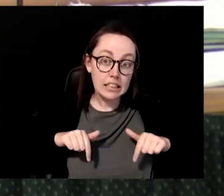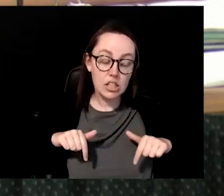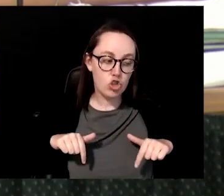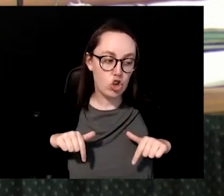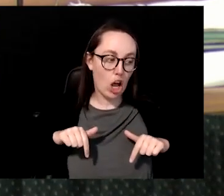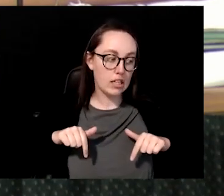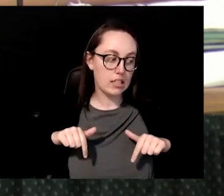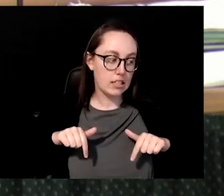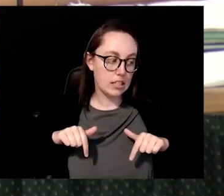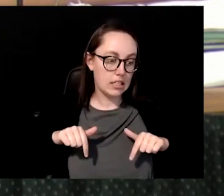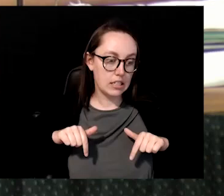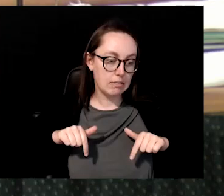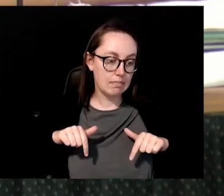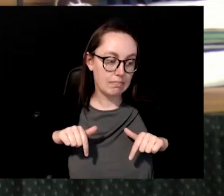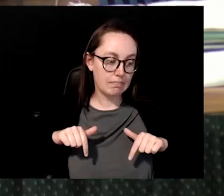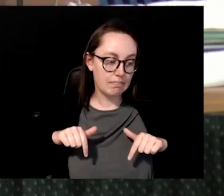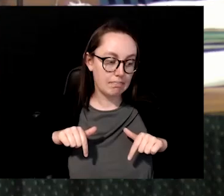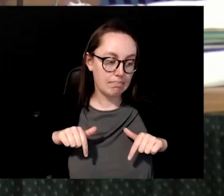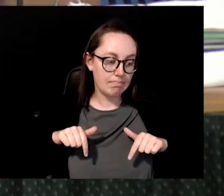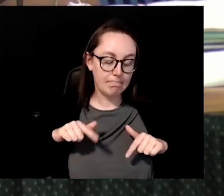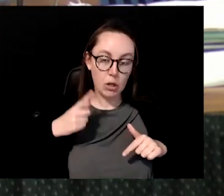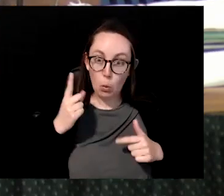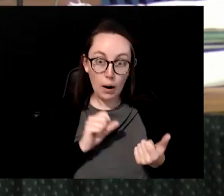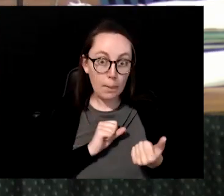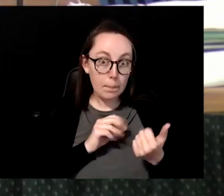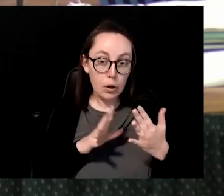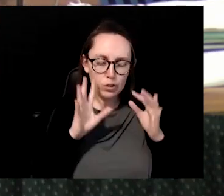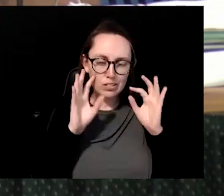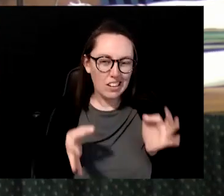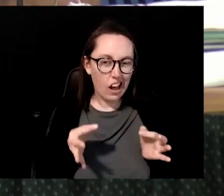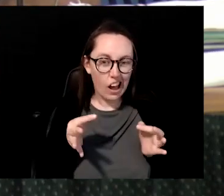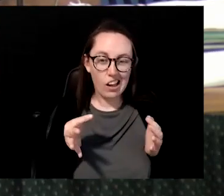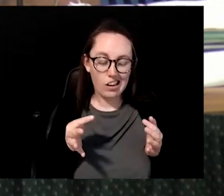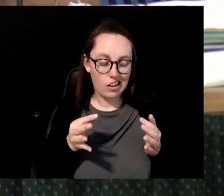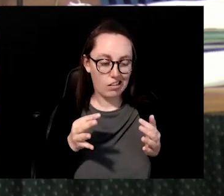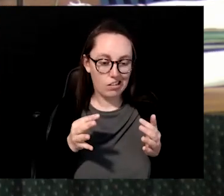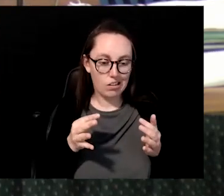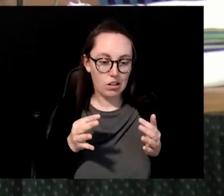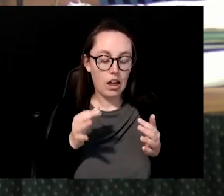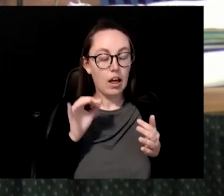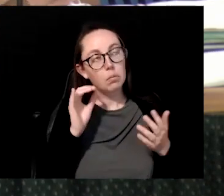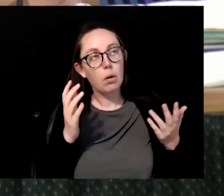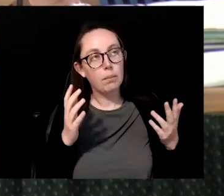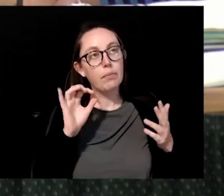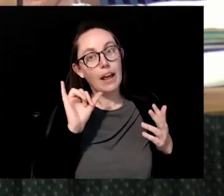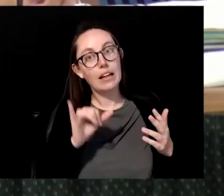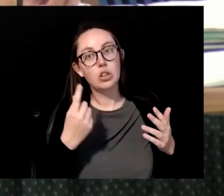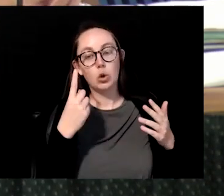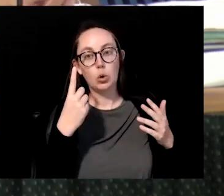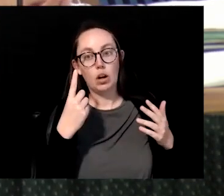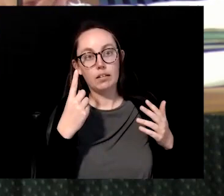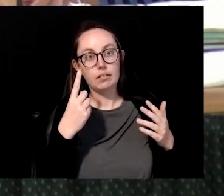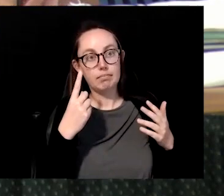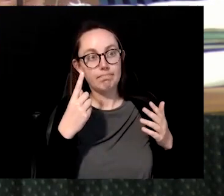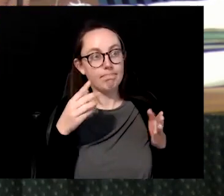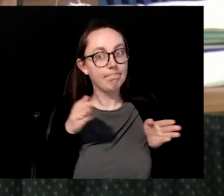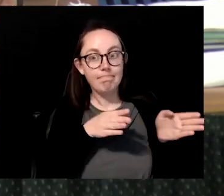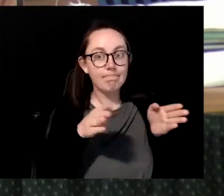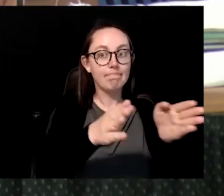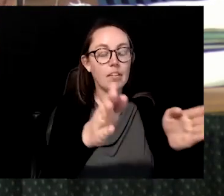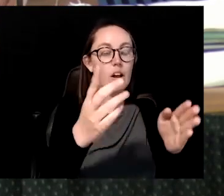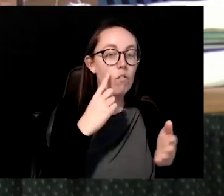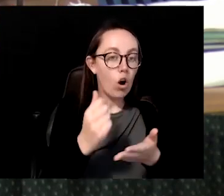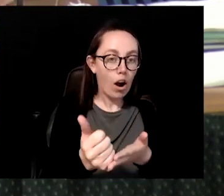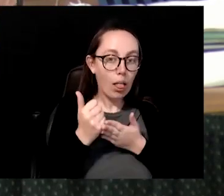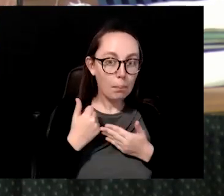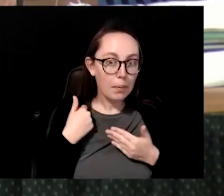ourselves what's best for our town as a reflection of of what we were essentially told